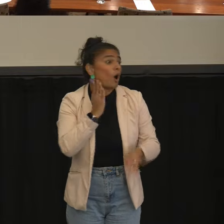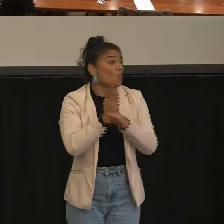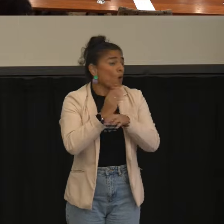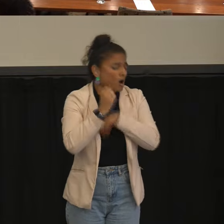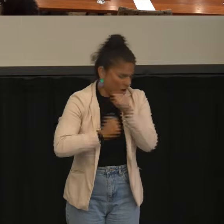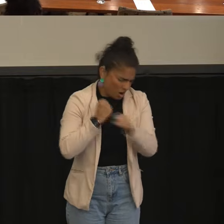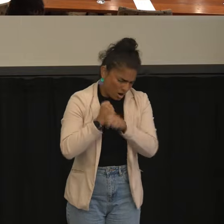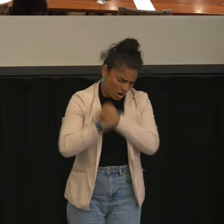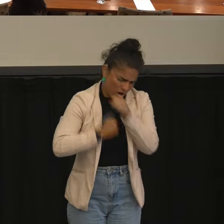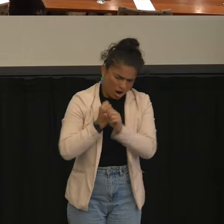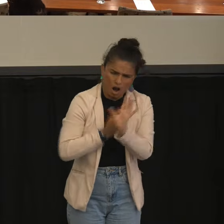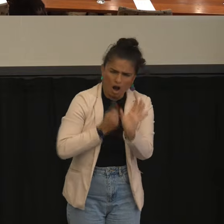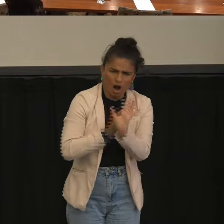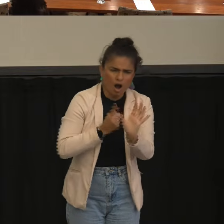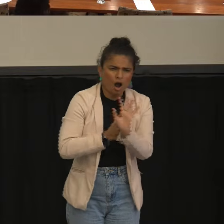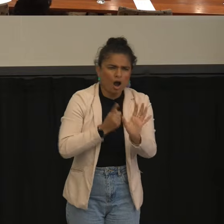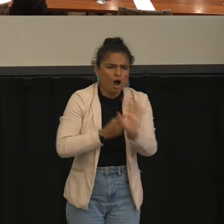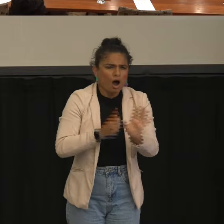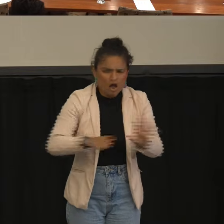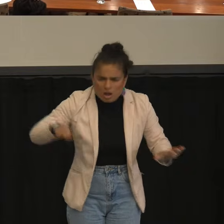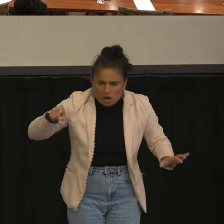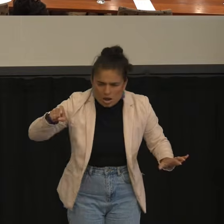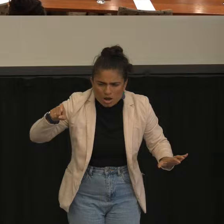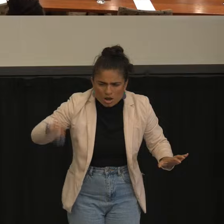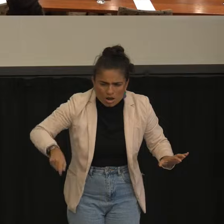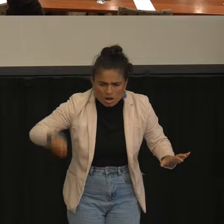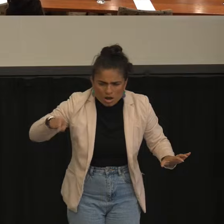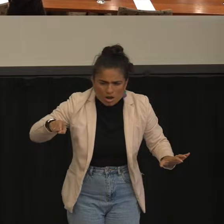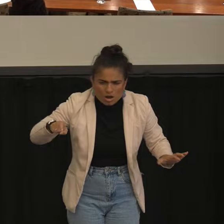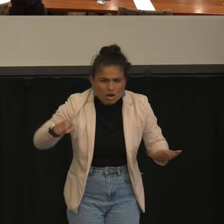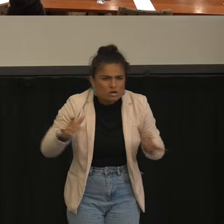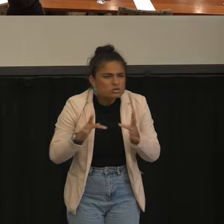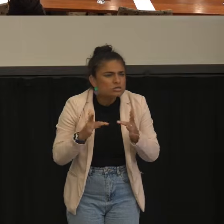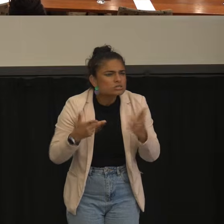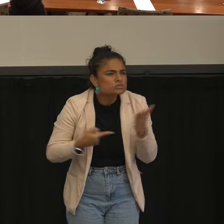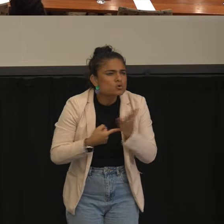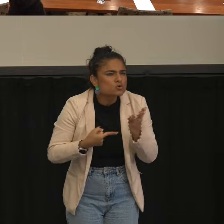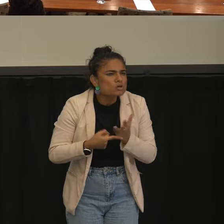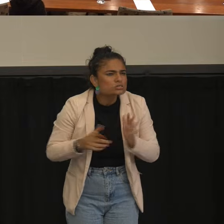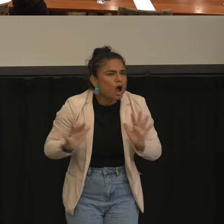then also the teachers themselves that have been working for many years,